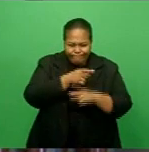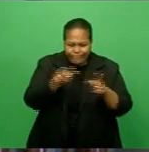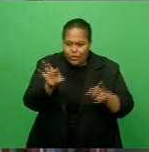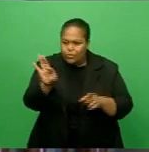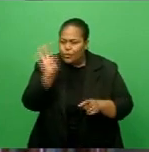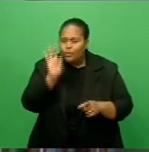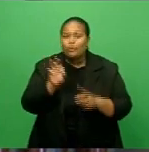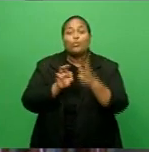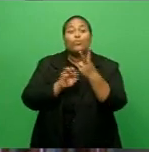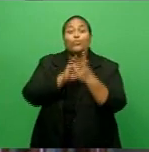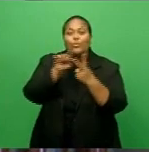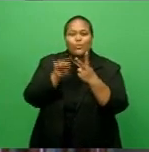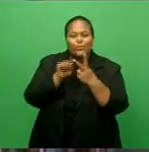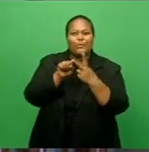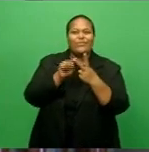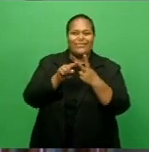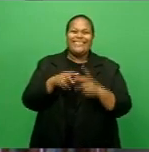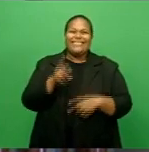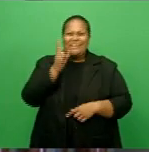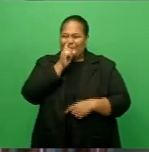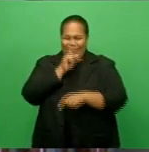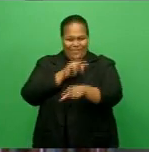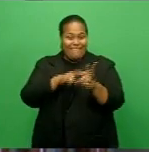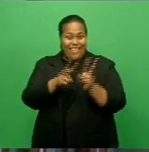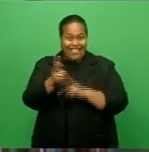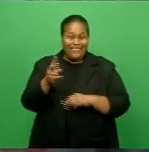who assist me.